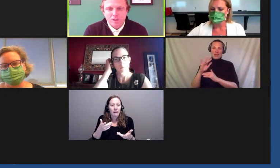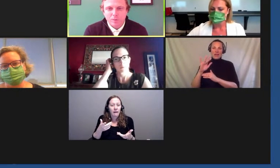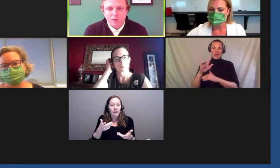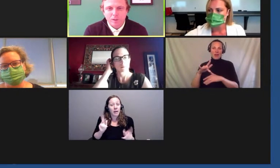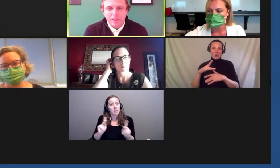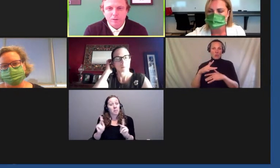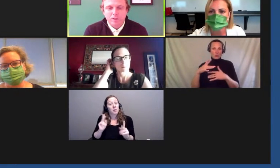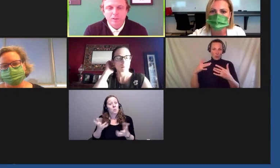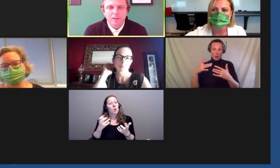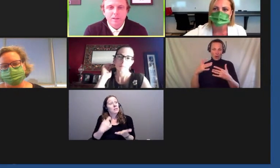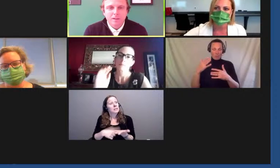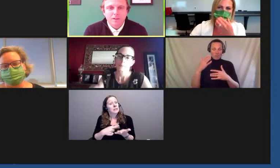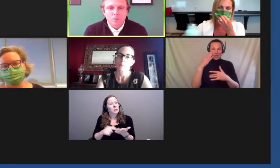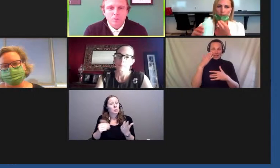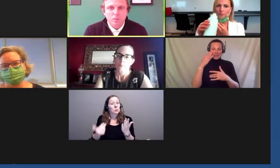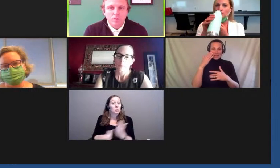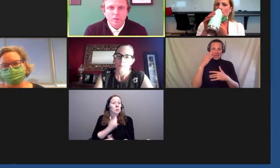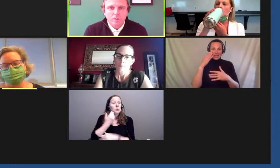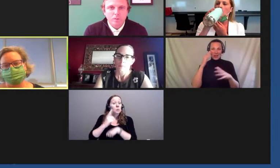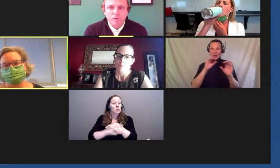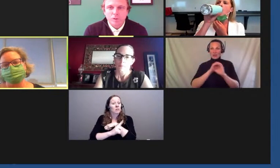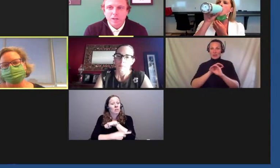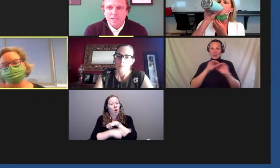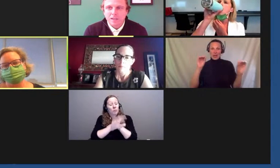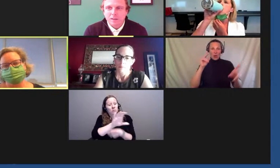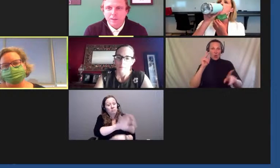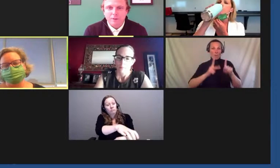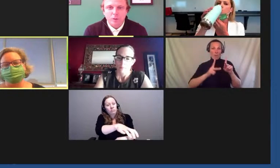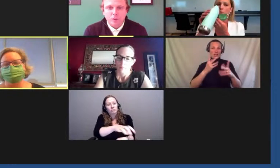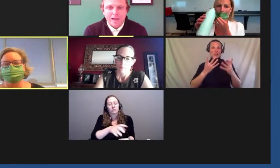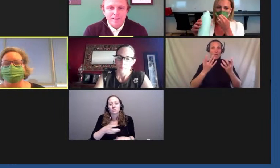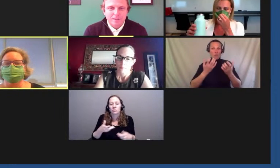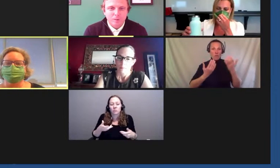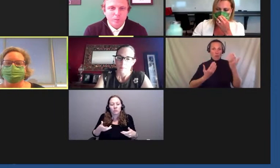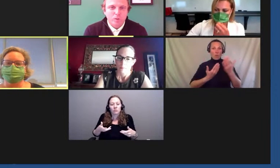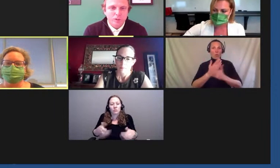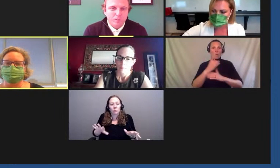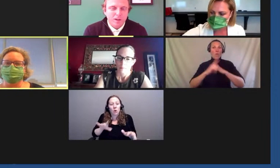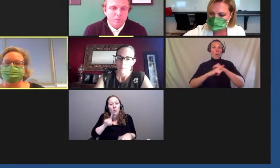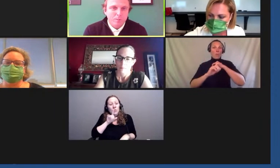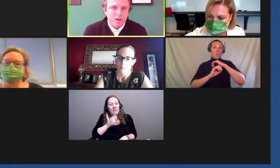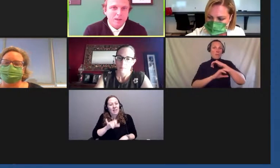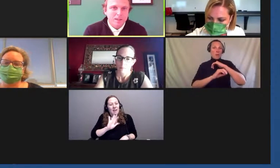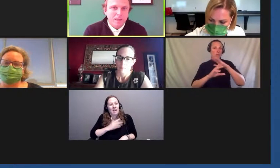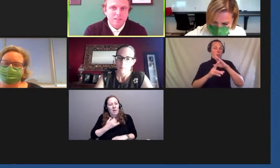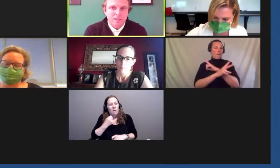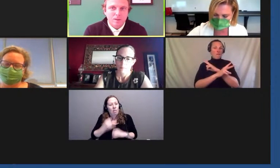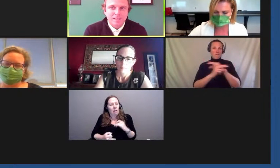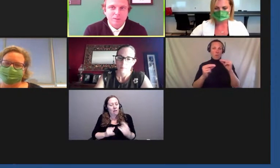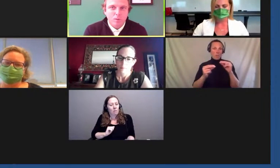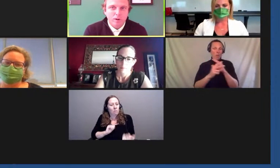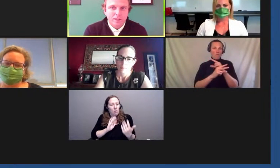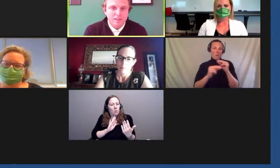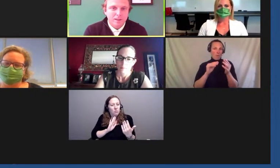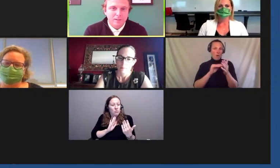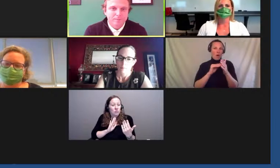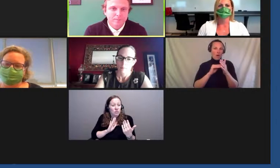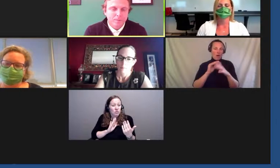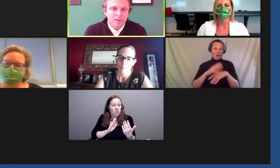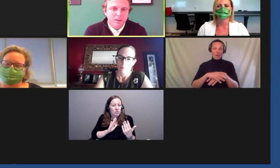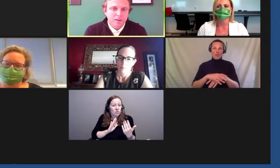conversation about a new landfill. So I've always tried to take a landfill last approach in my mind, and that's the last thing we want to